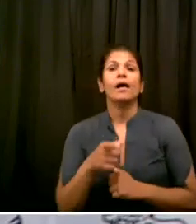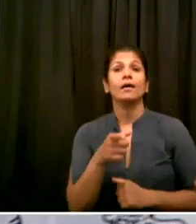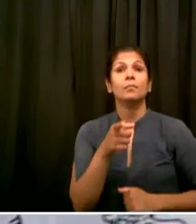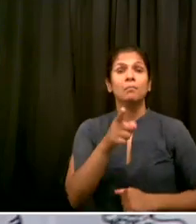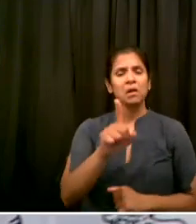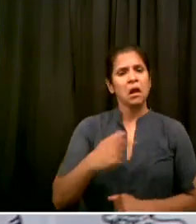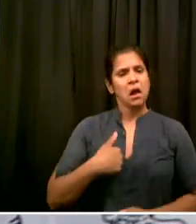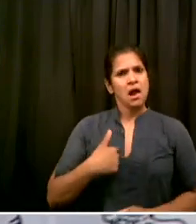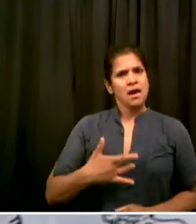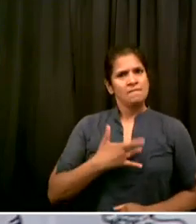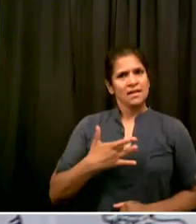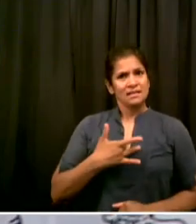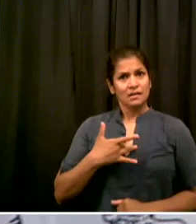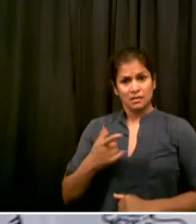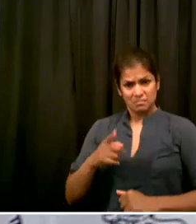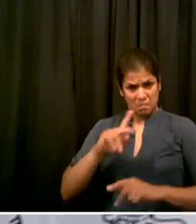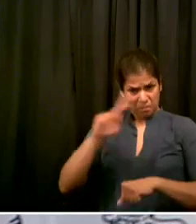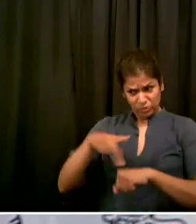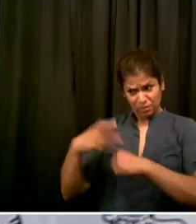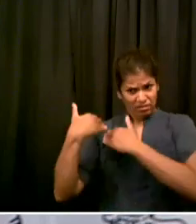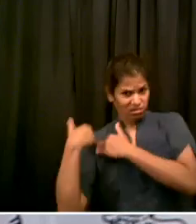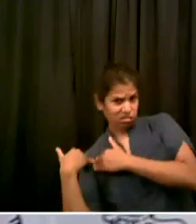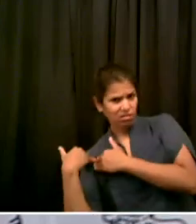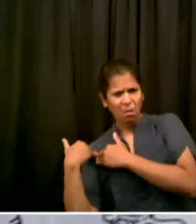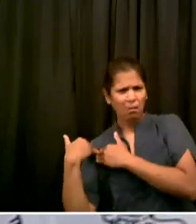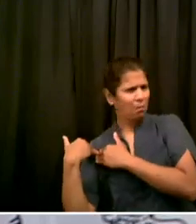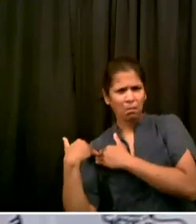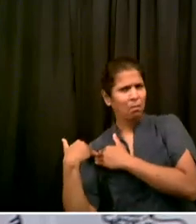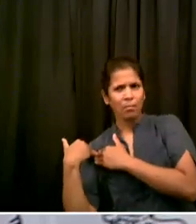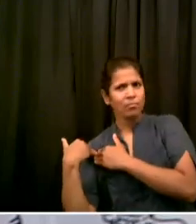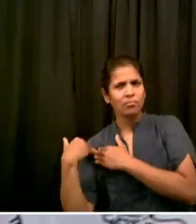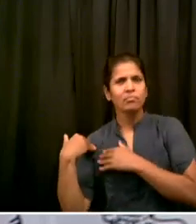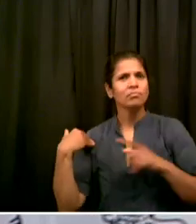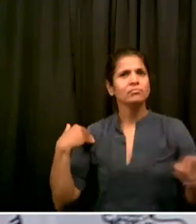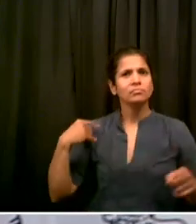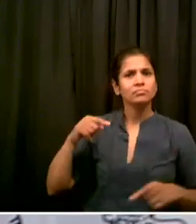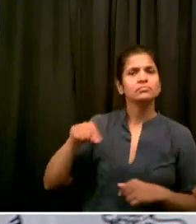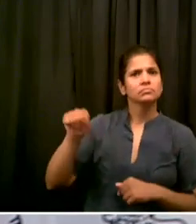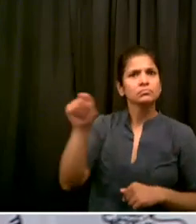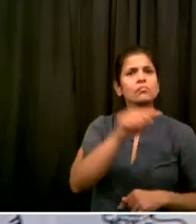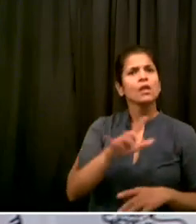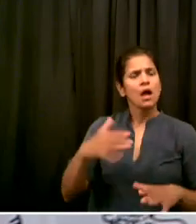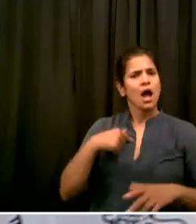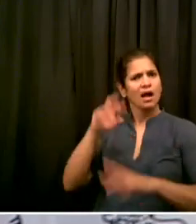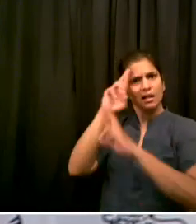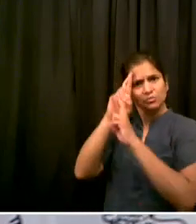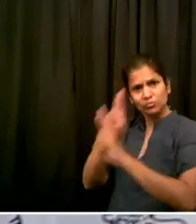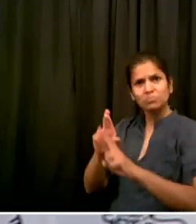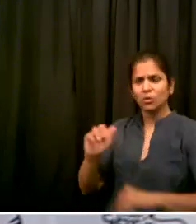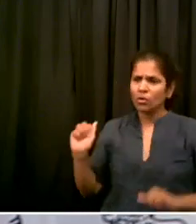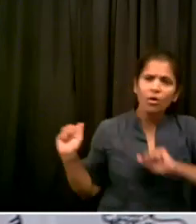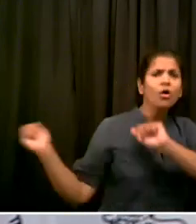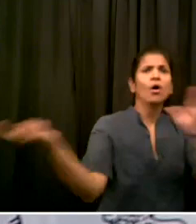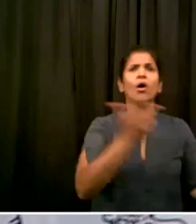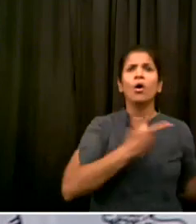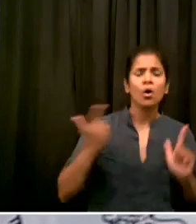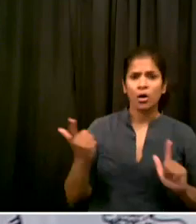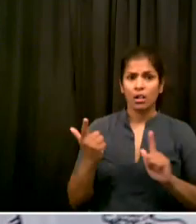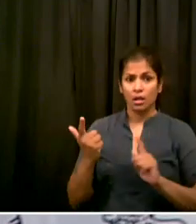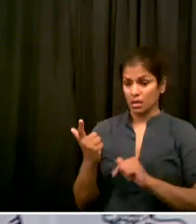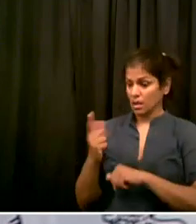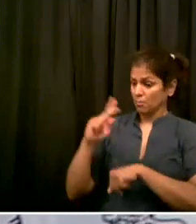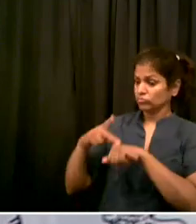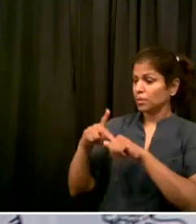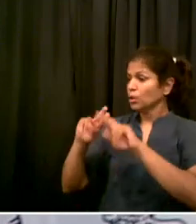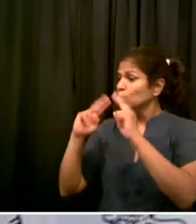way. Again, we respect labor unions and the advocacy they provide for their members, but I've talked to a lot of